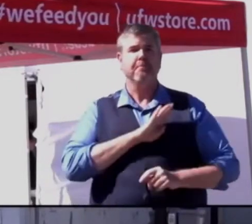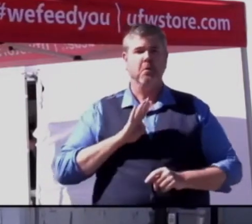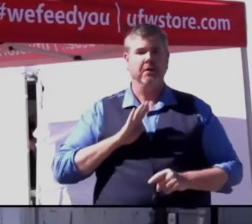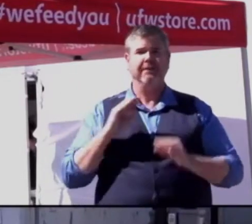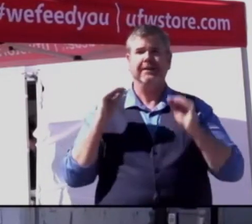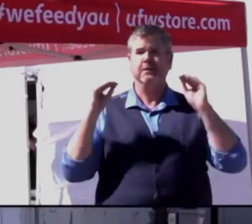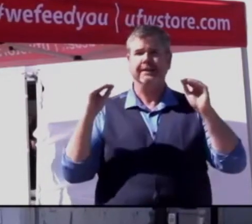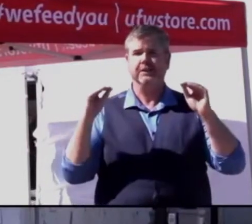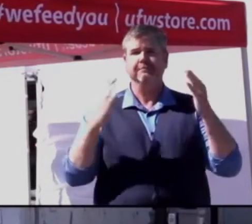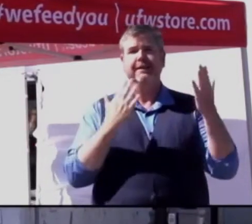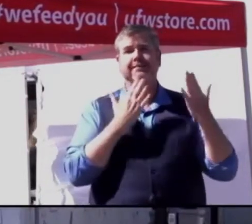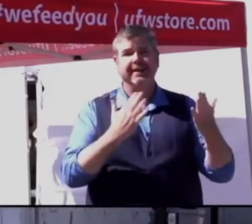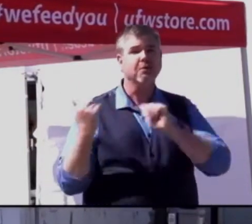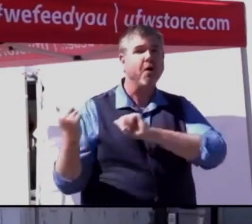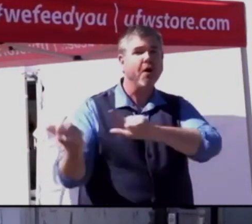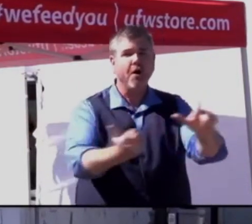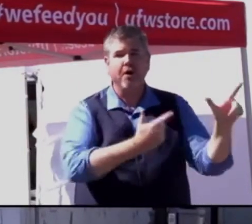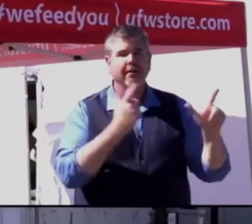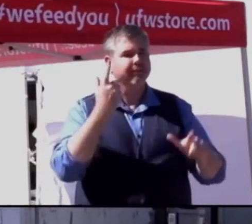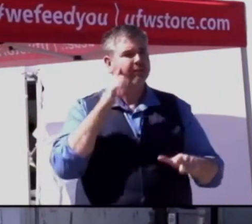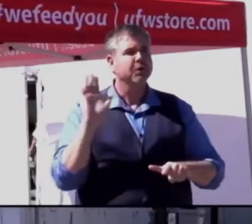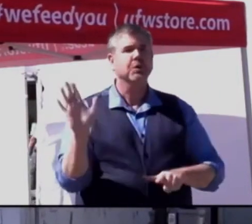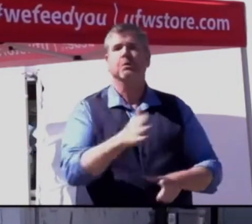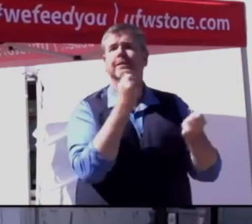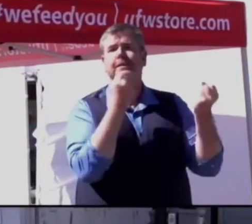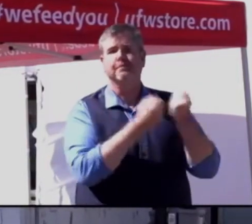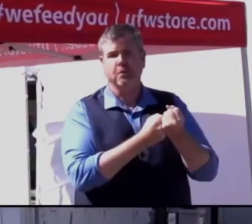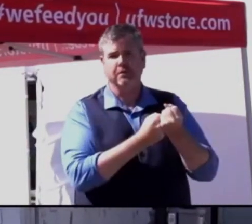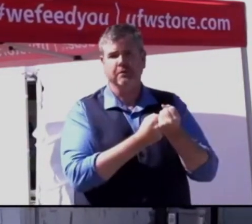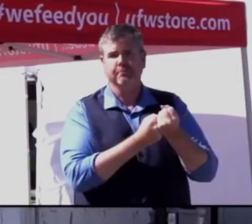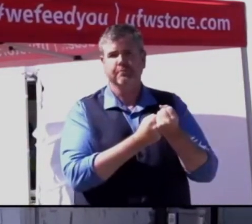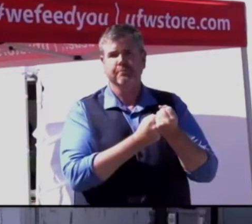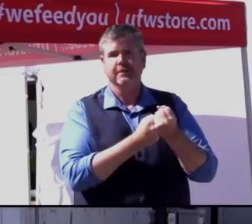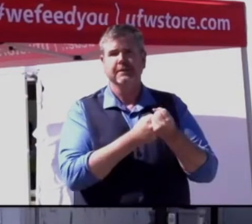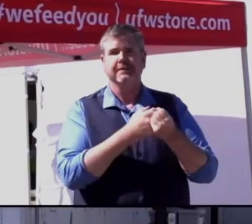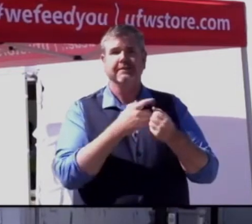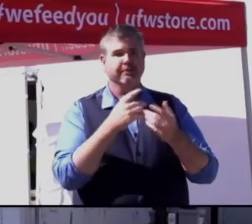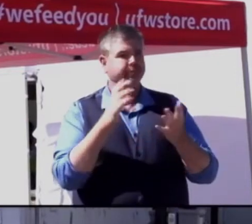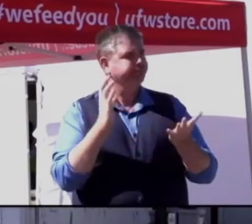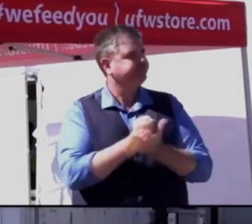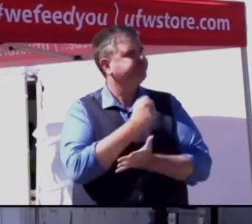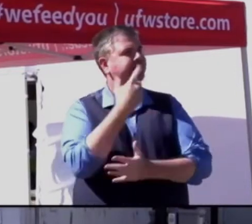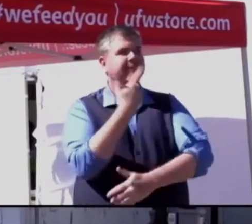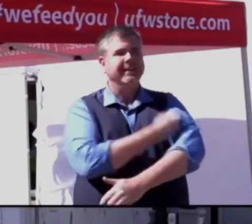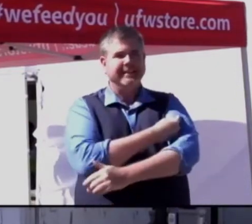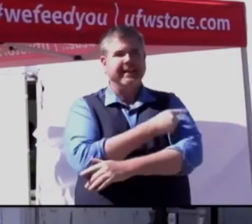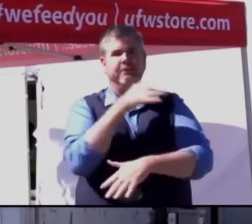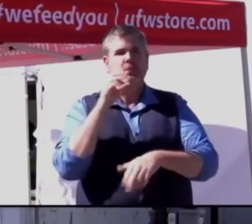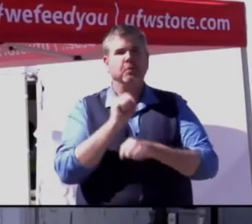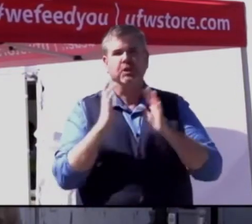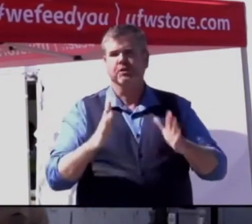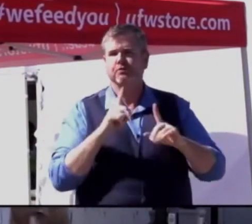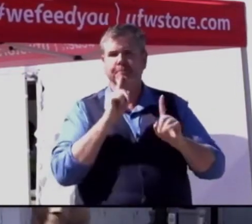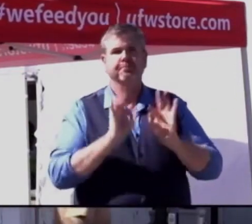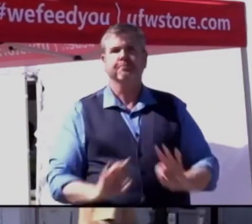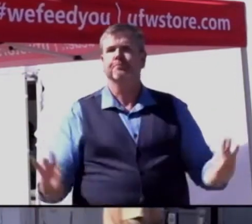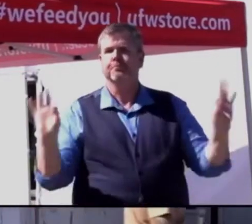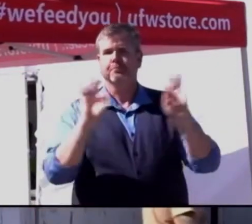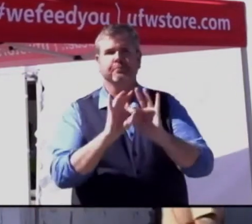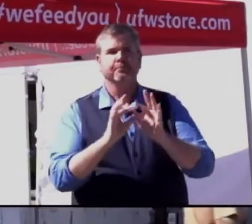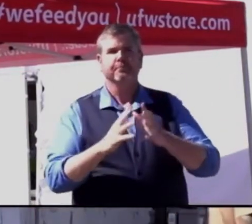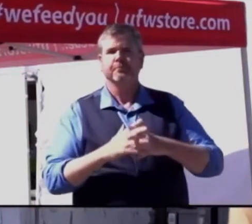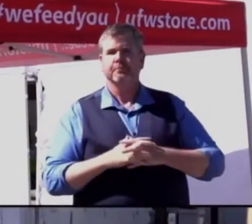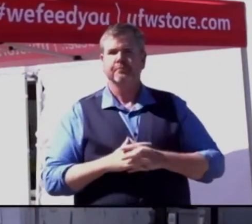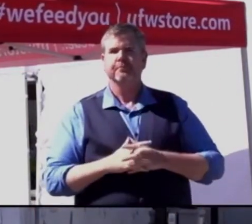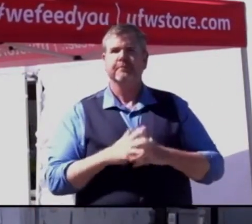your support of the vaccination of farm workers. It's incredibly important that we make events accessible to